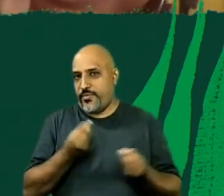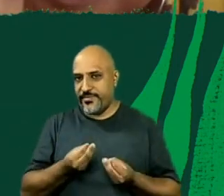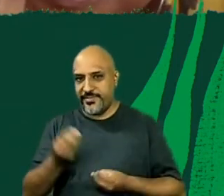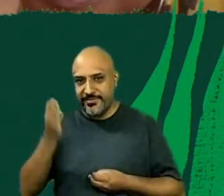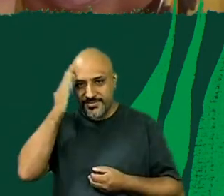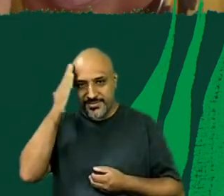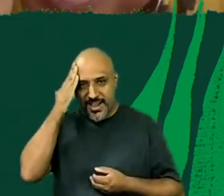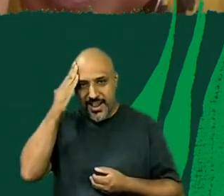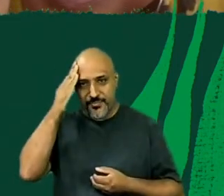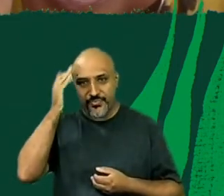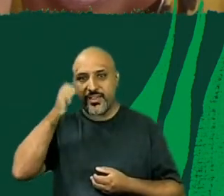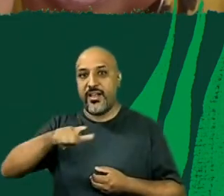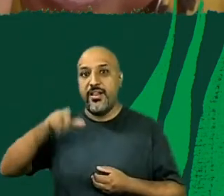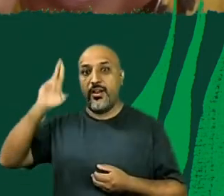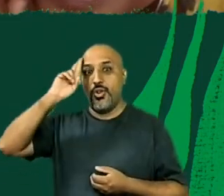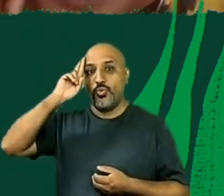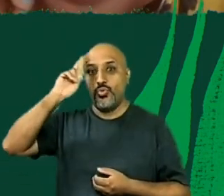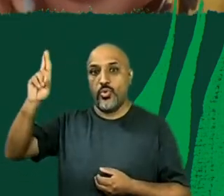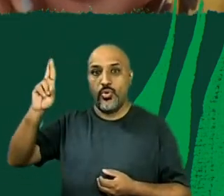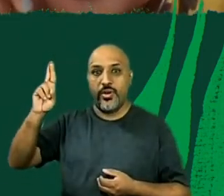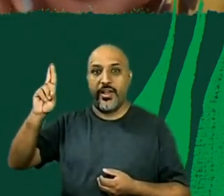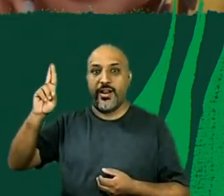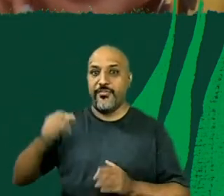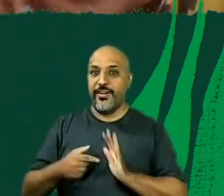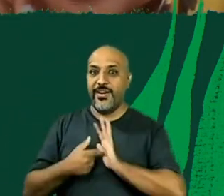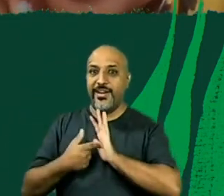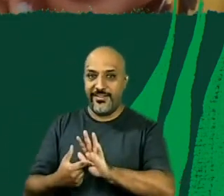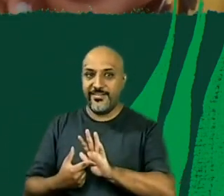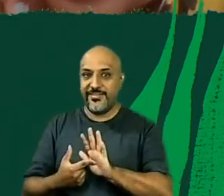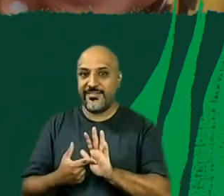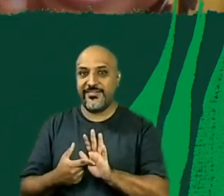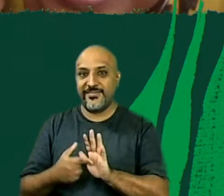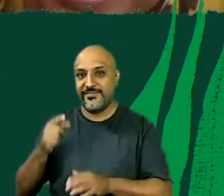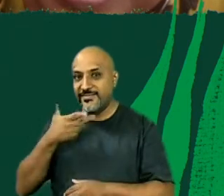She knows that, does she know that she owns her own body?